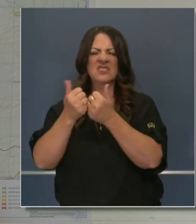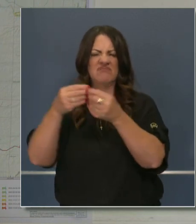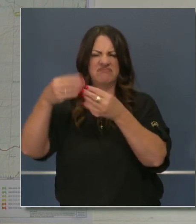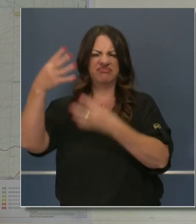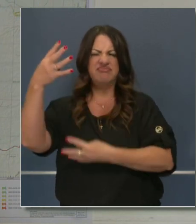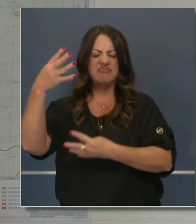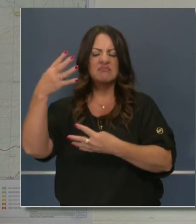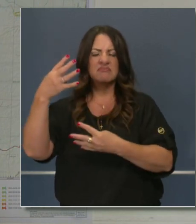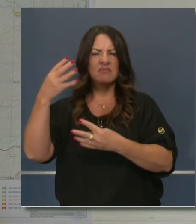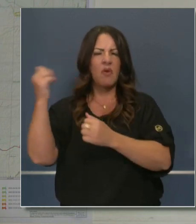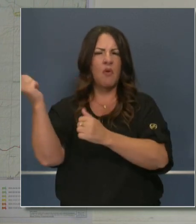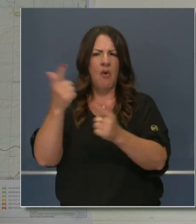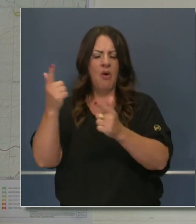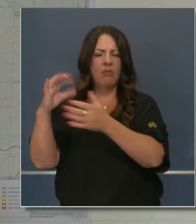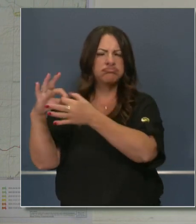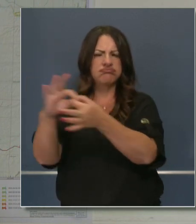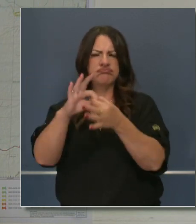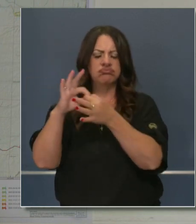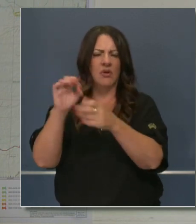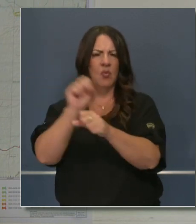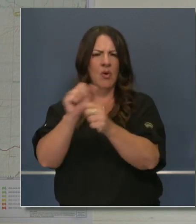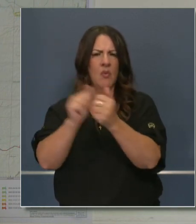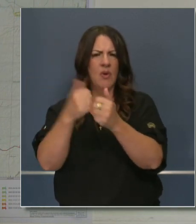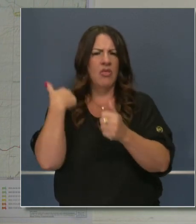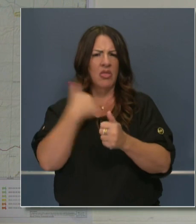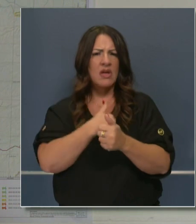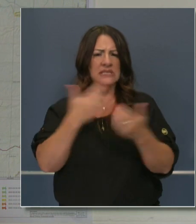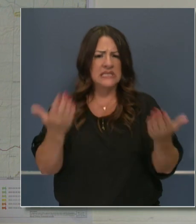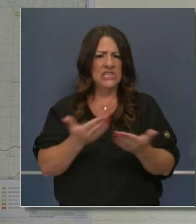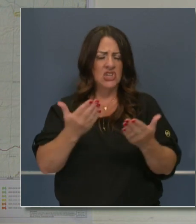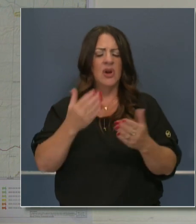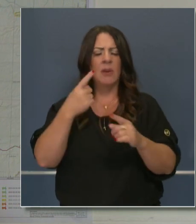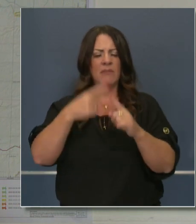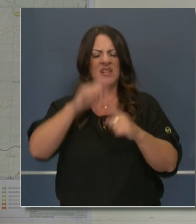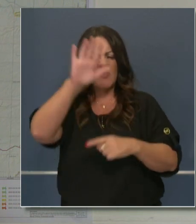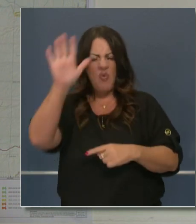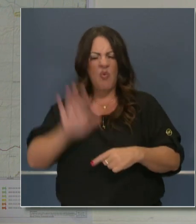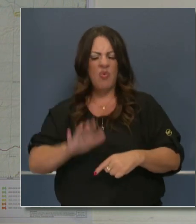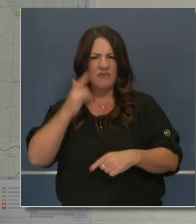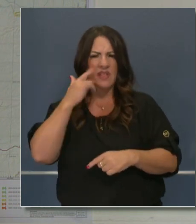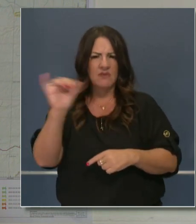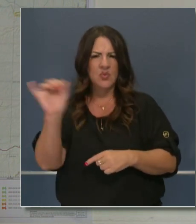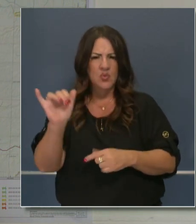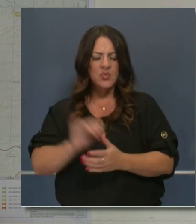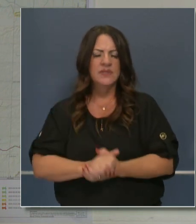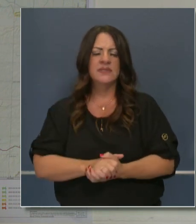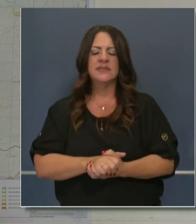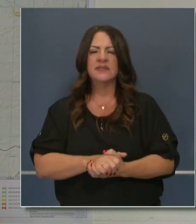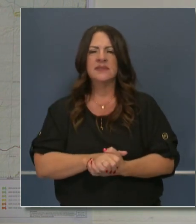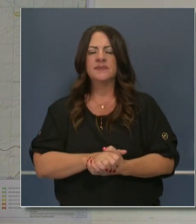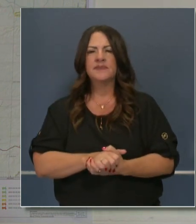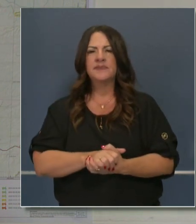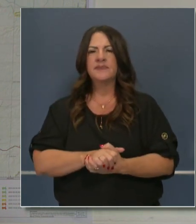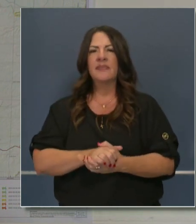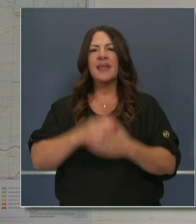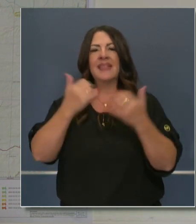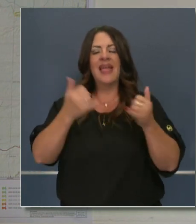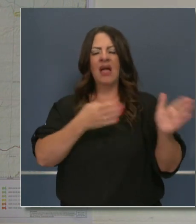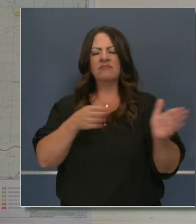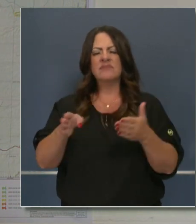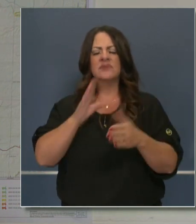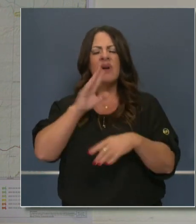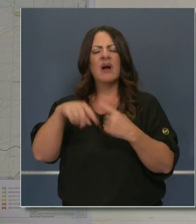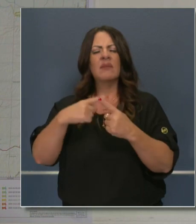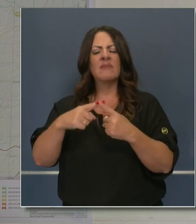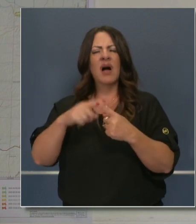respond to this fire and the other 23 fires that Chief Porter talked about. I'm going to talk a little bit about recovery process. And,